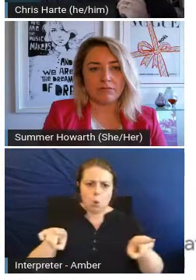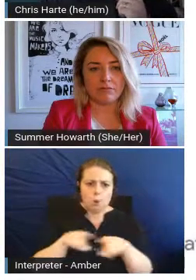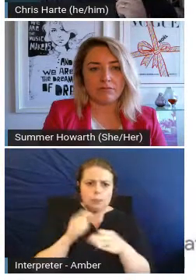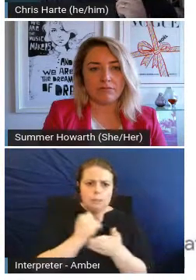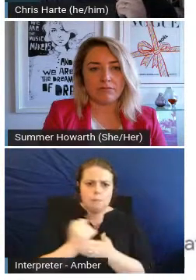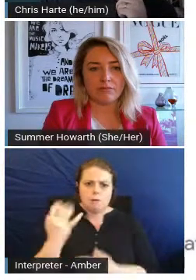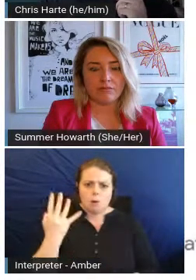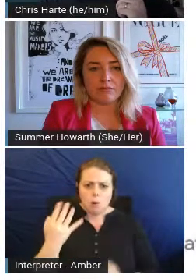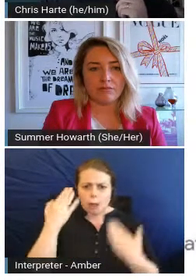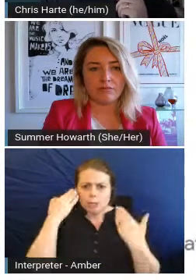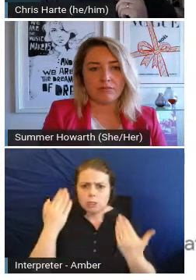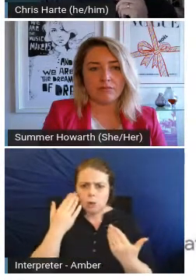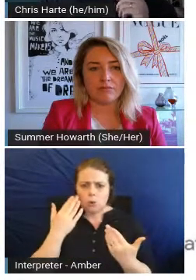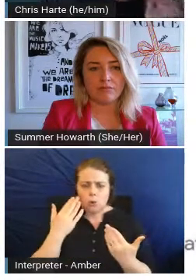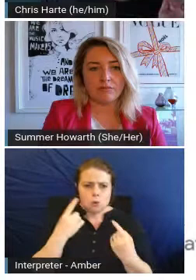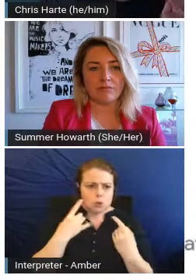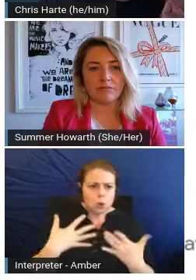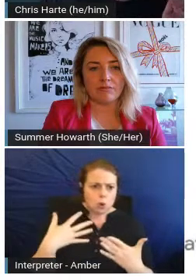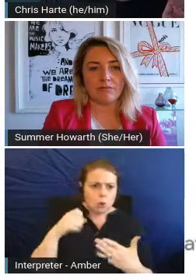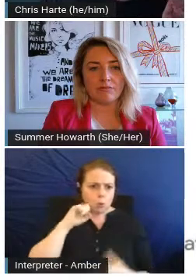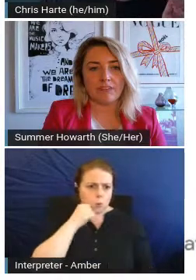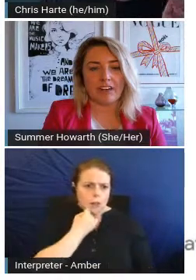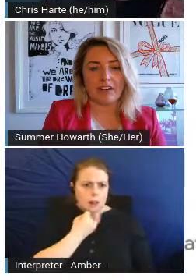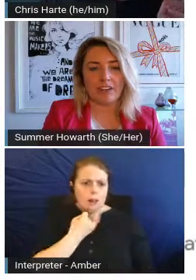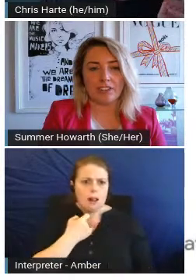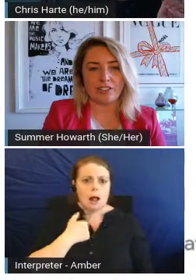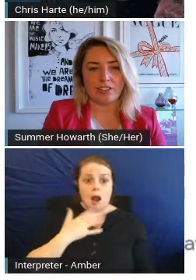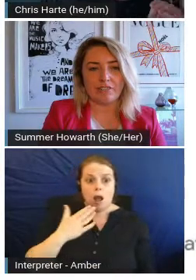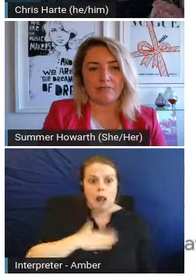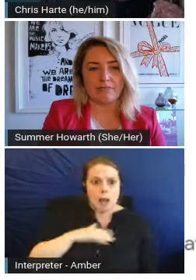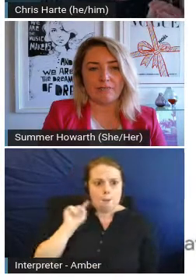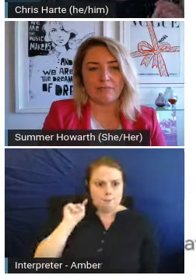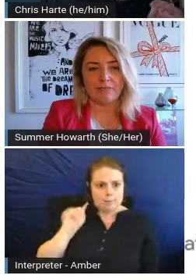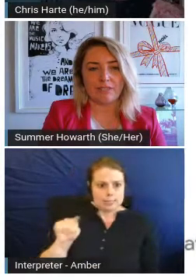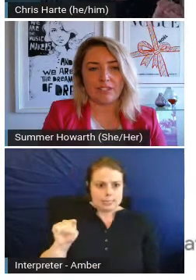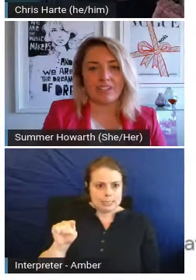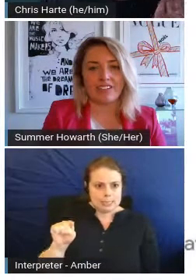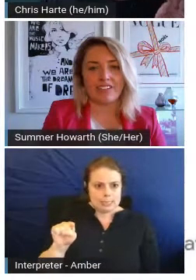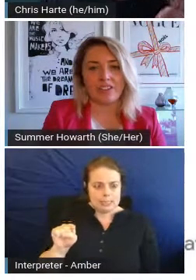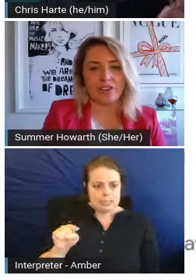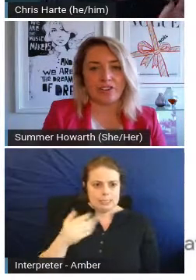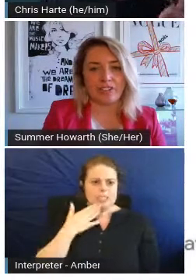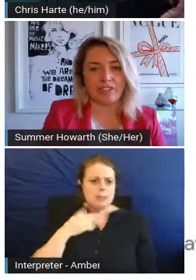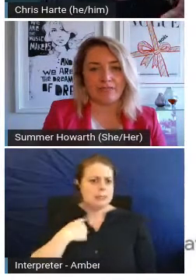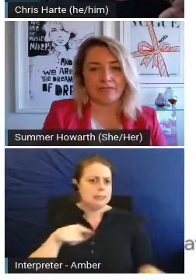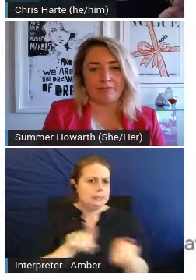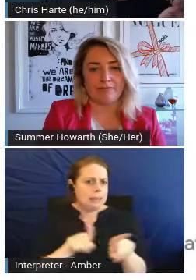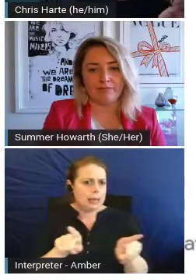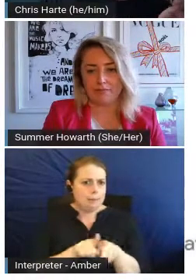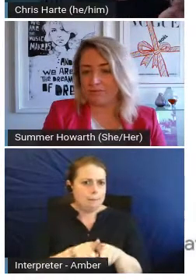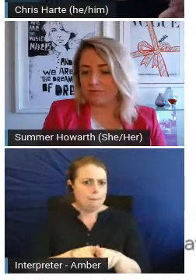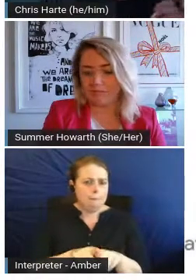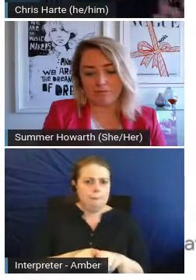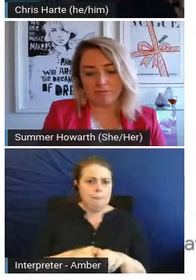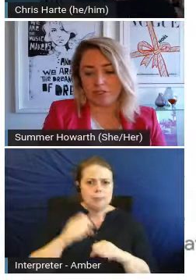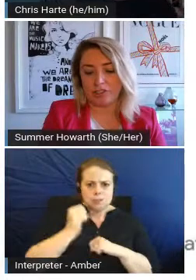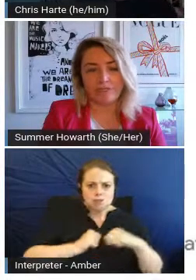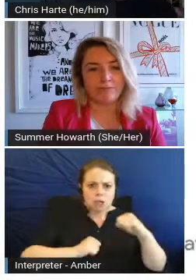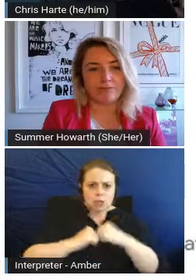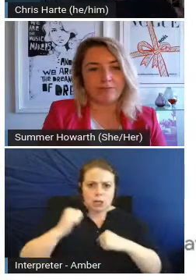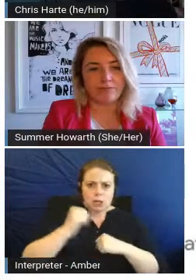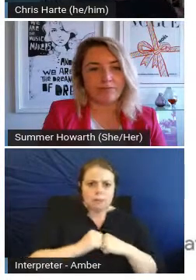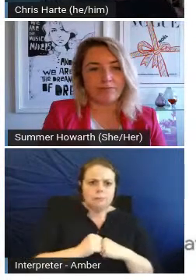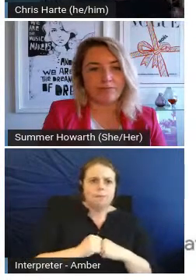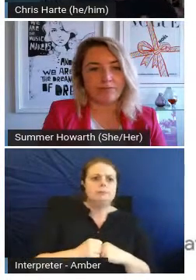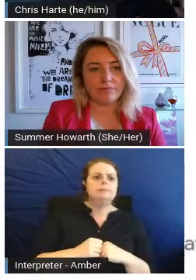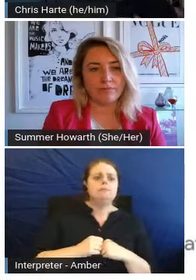that, and I love this. Yeah, I do too. In terms of Consistent measuring, structure. gives So you good.